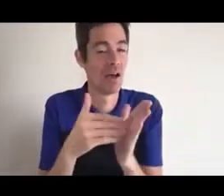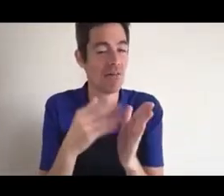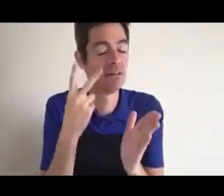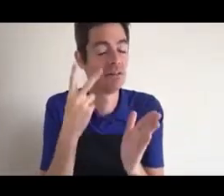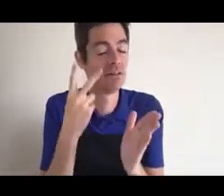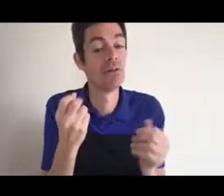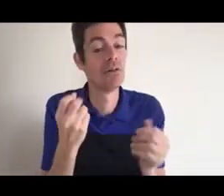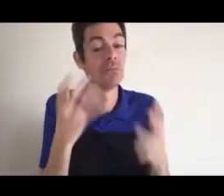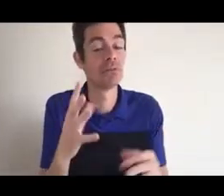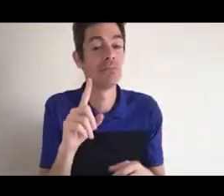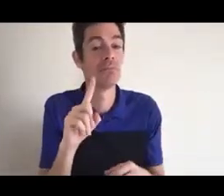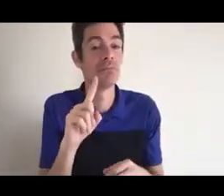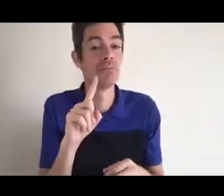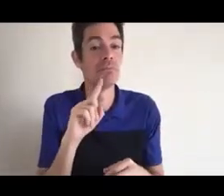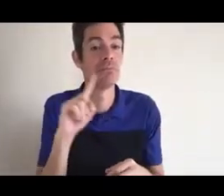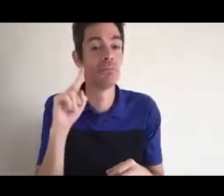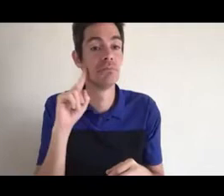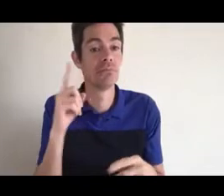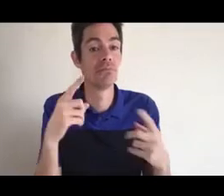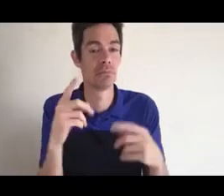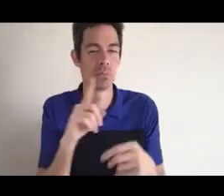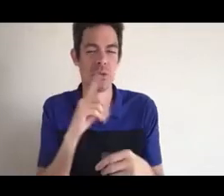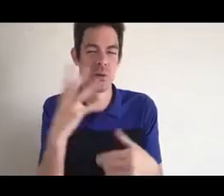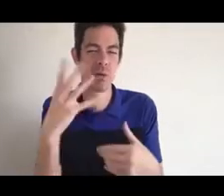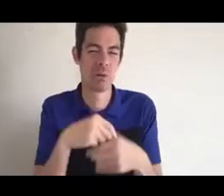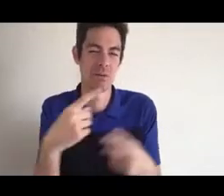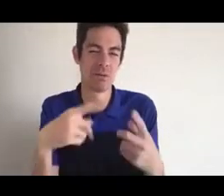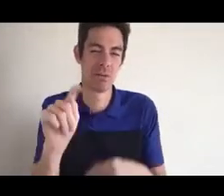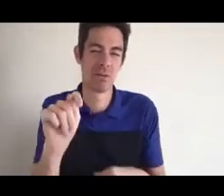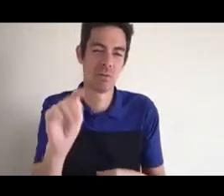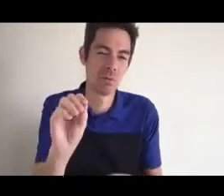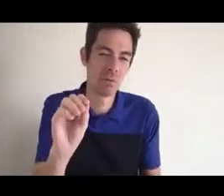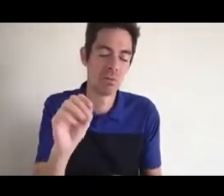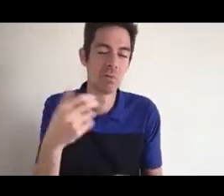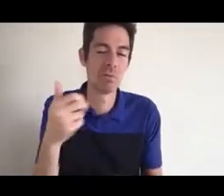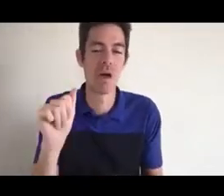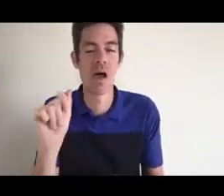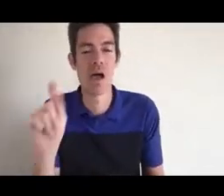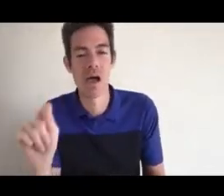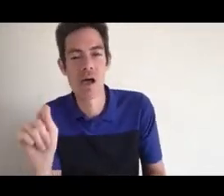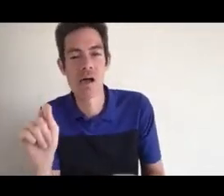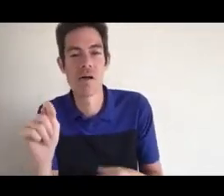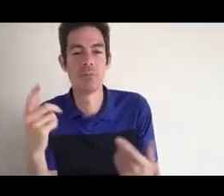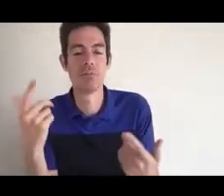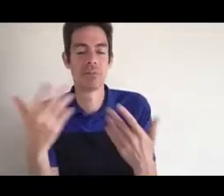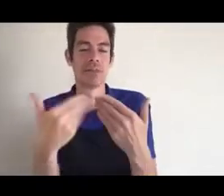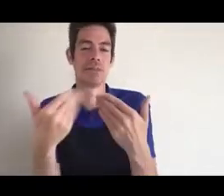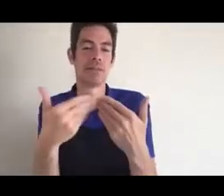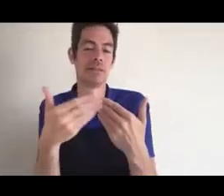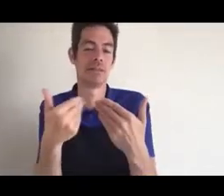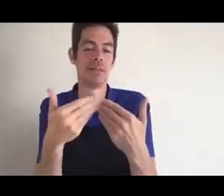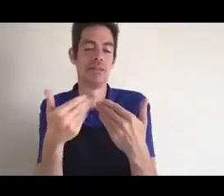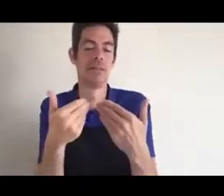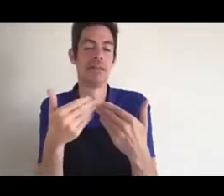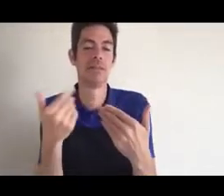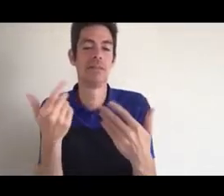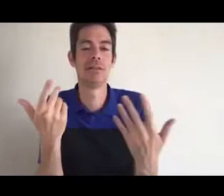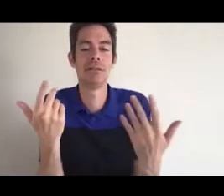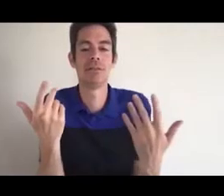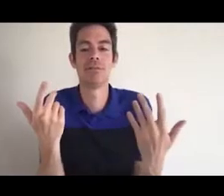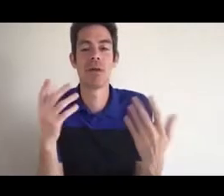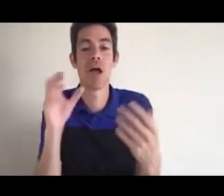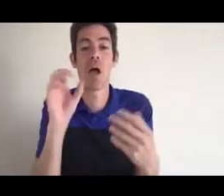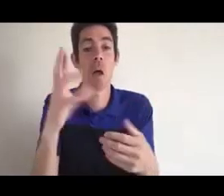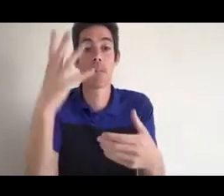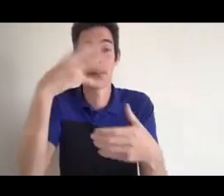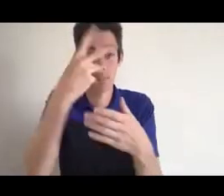Okay, so to be honest, I often do see a lot of deaf people include signing to and at